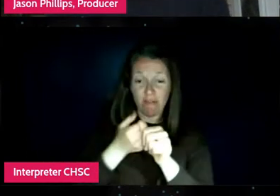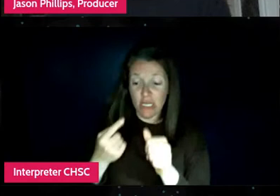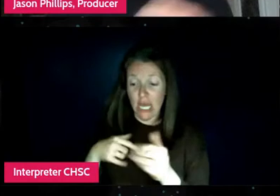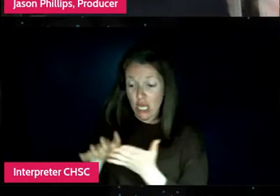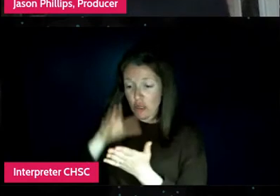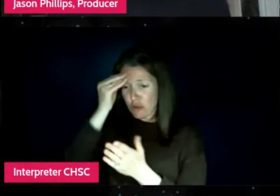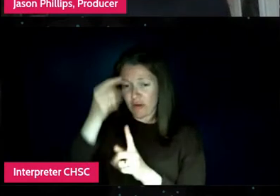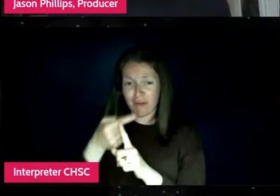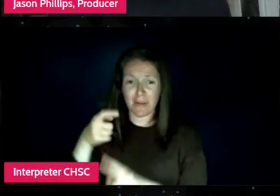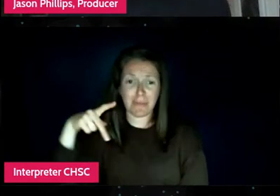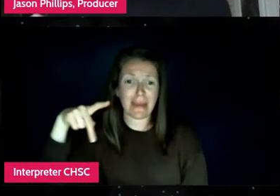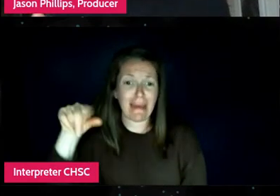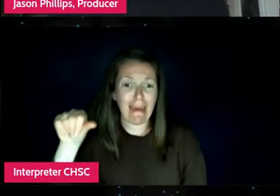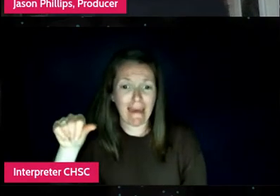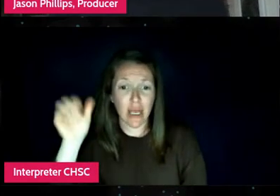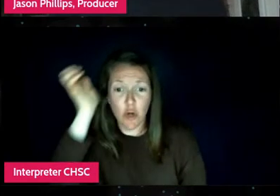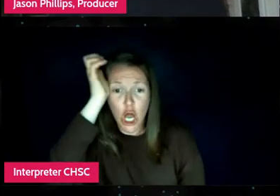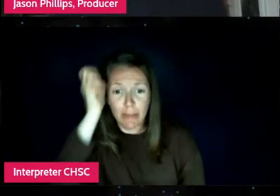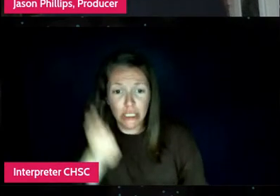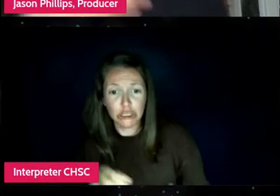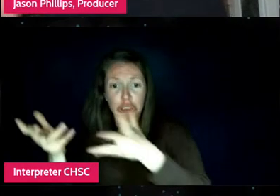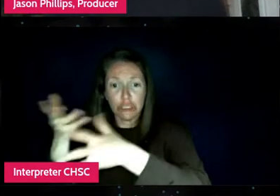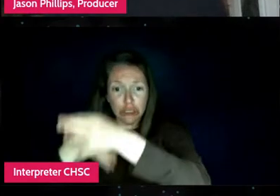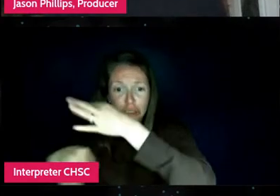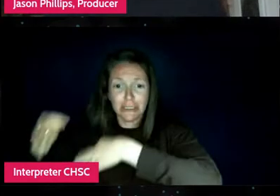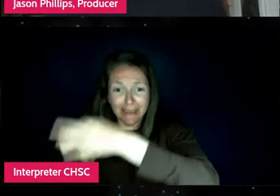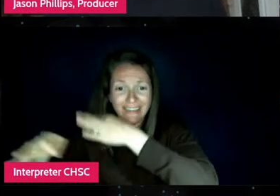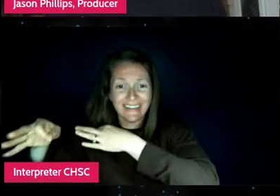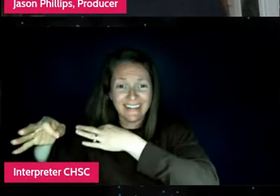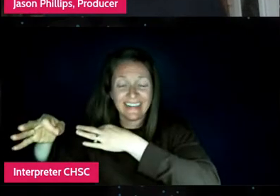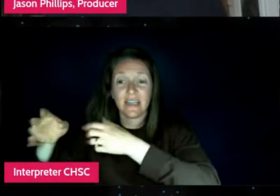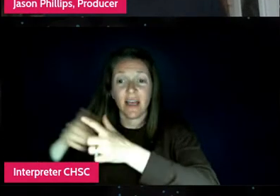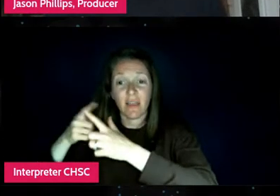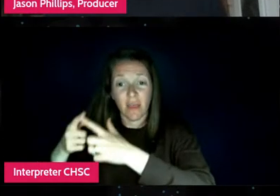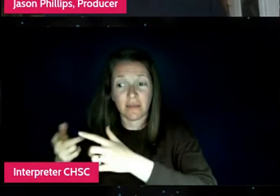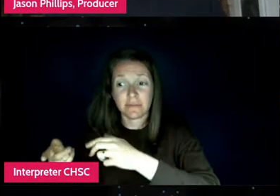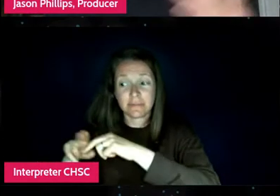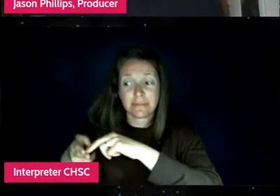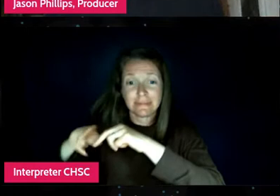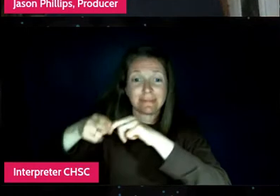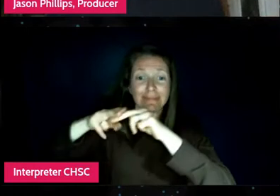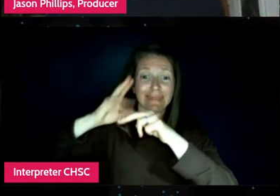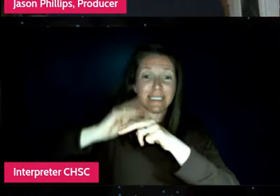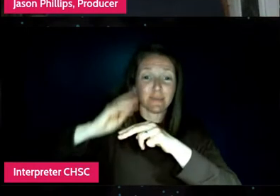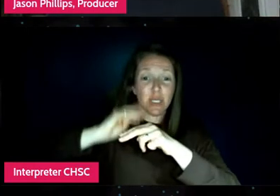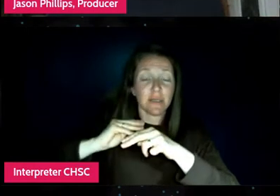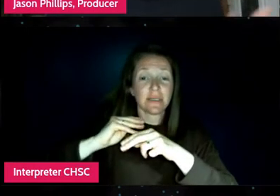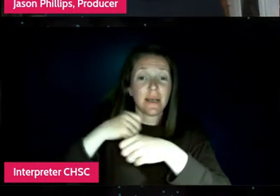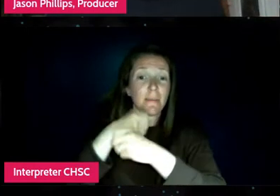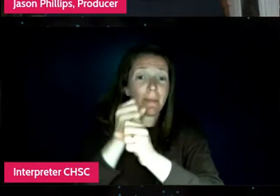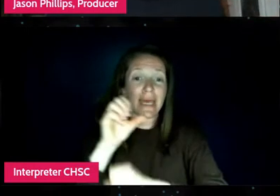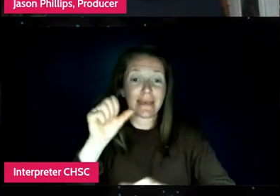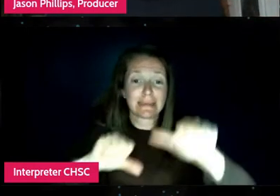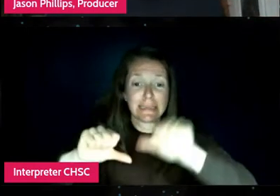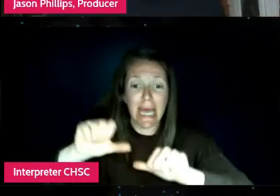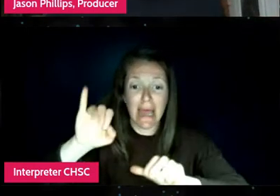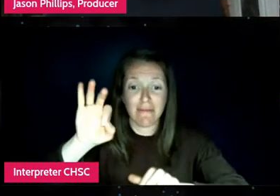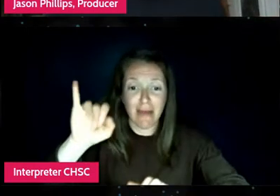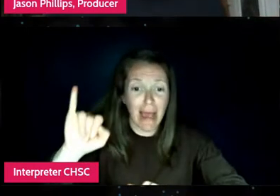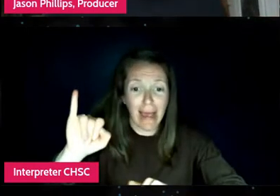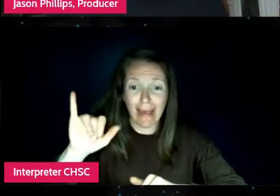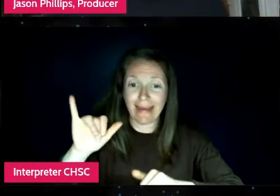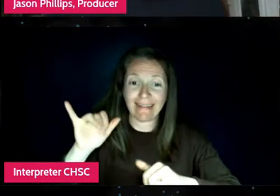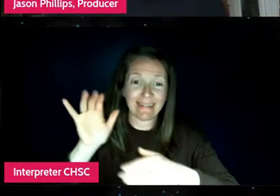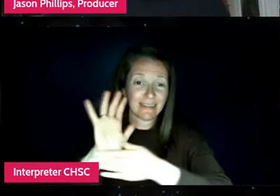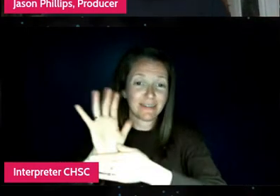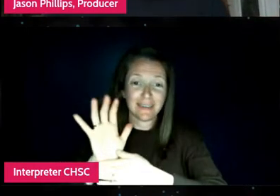just throwing away garbage, to, you know, my bigger experiences where I was like making a sci-fi film. You know,